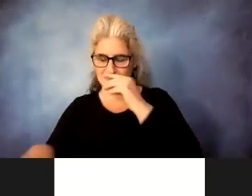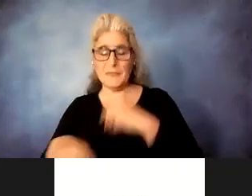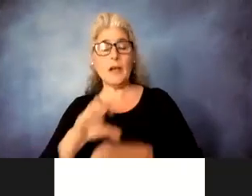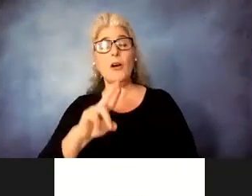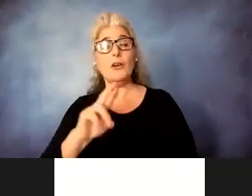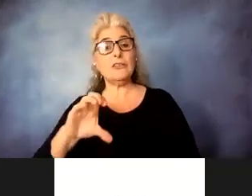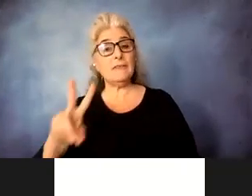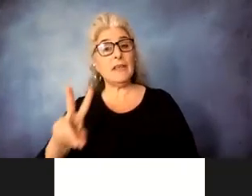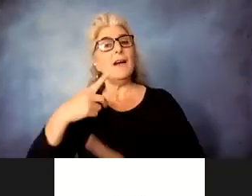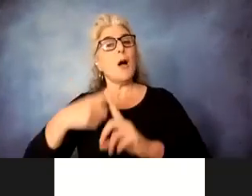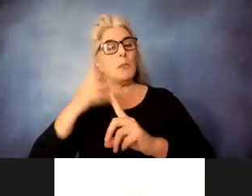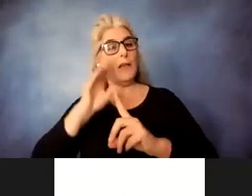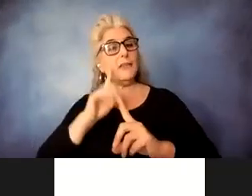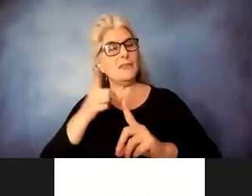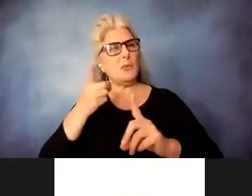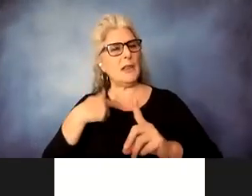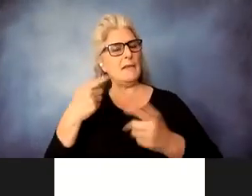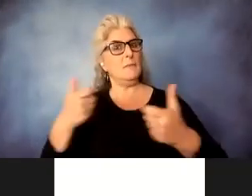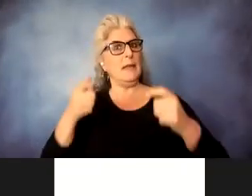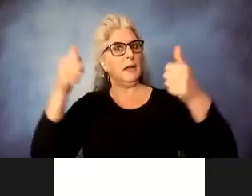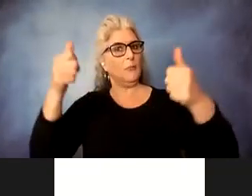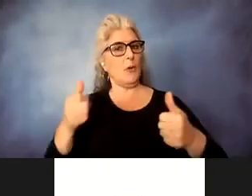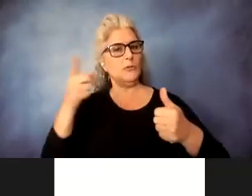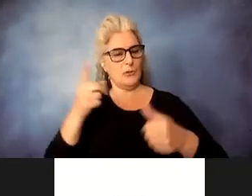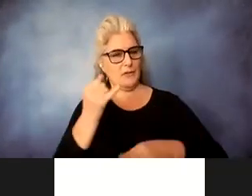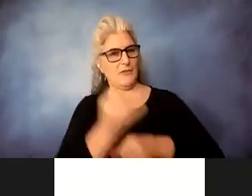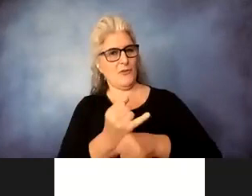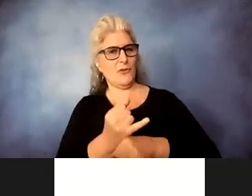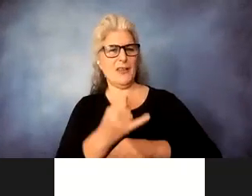be in the poll sites, including early voting poll sites.